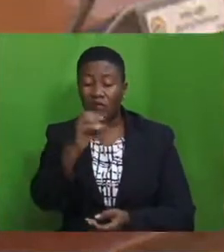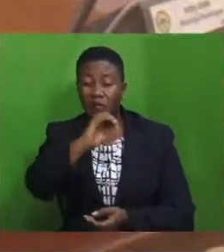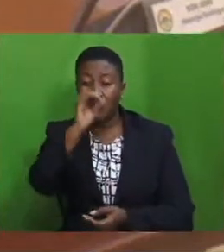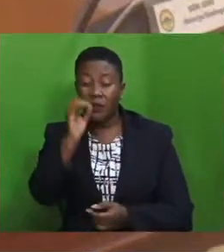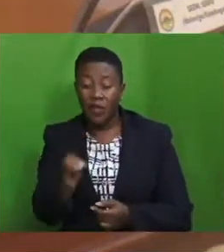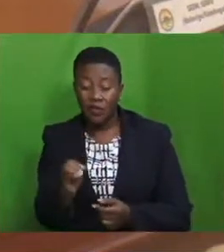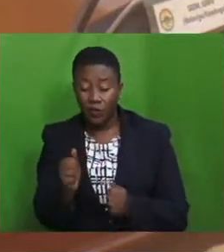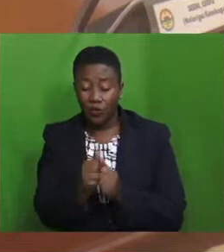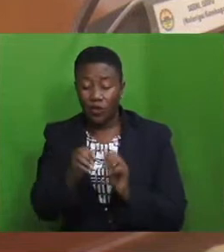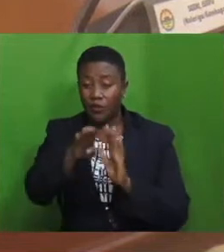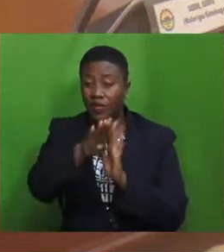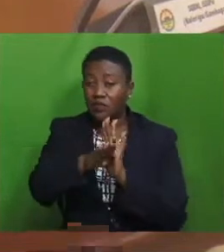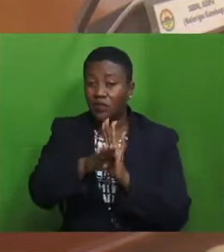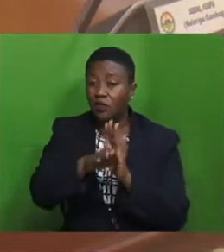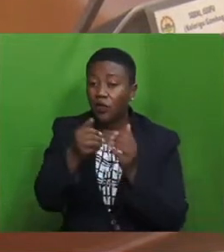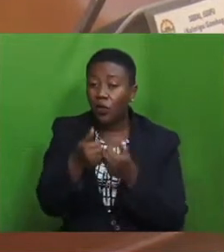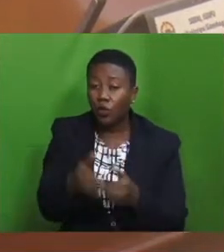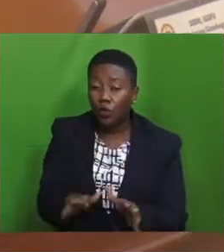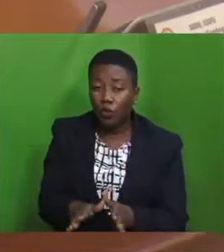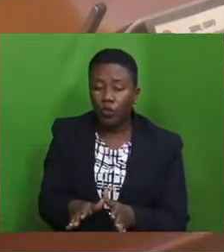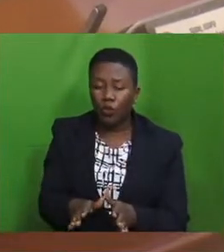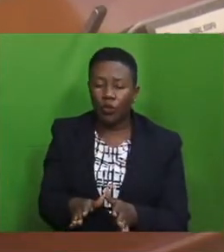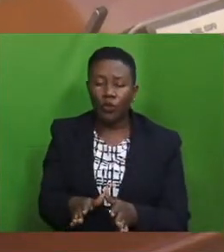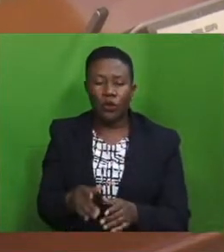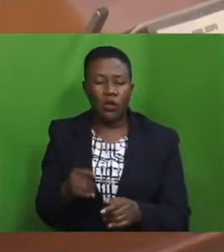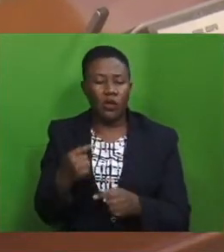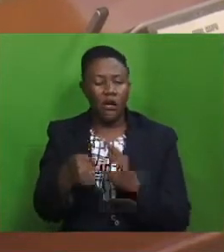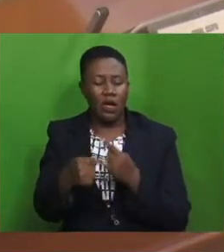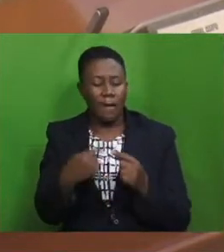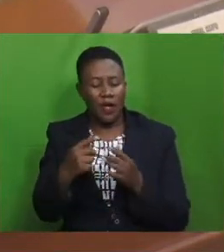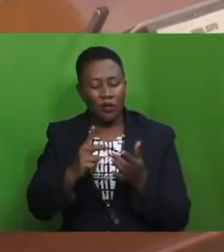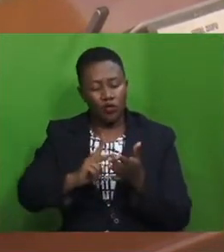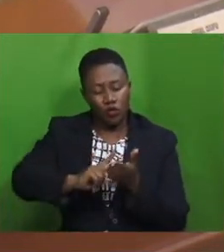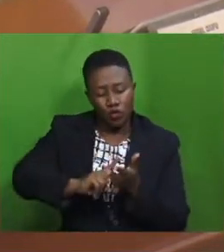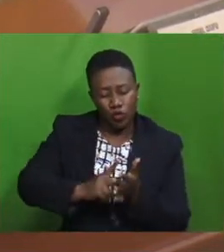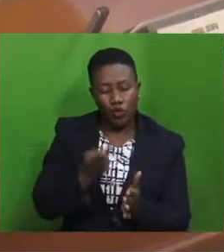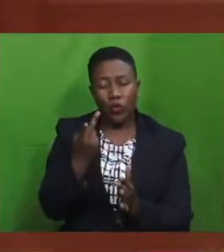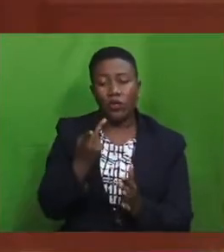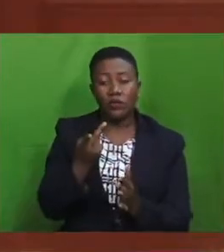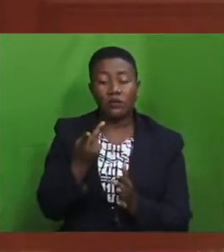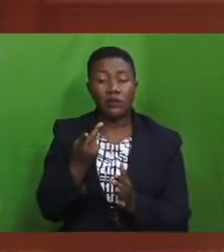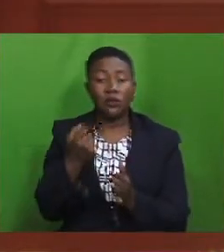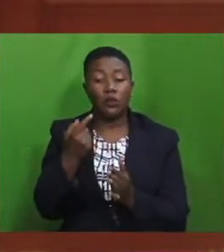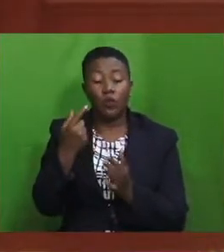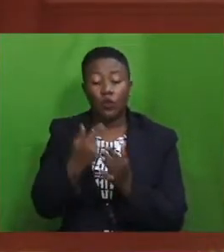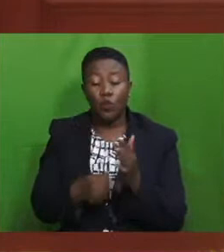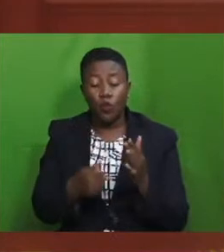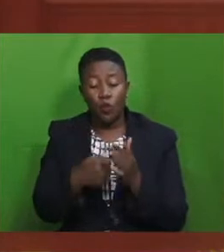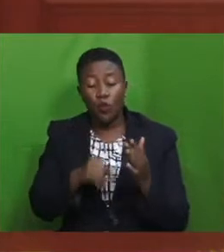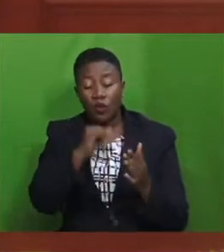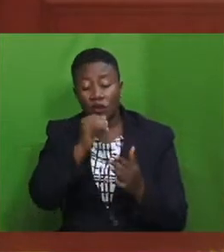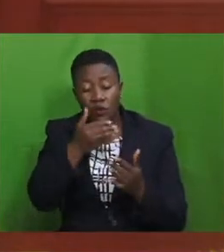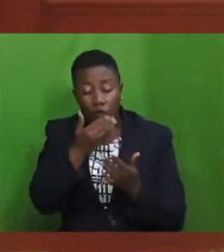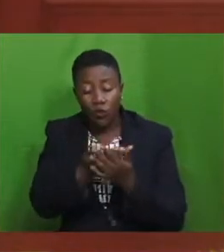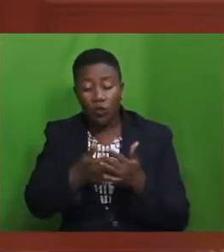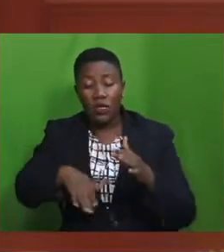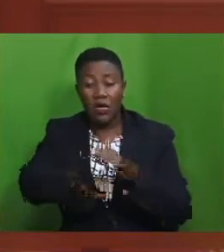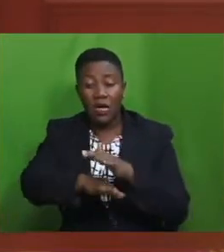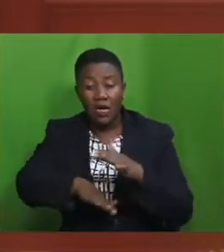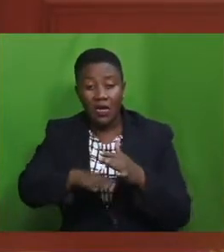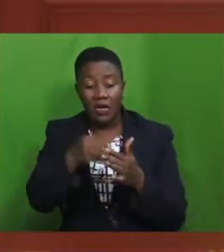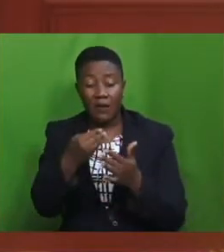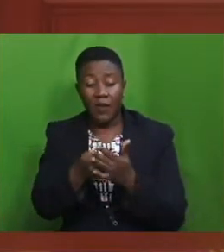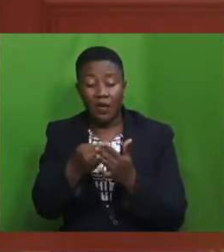that is at least twice what is permissible under the Fiscal Responsibility